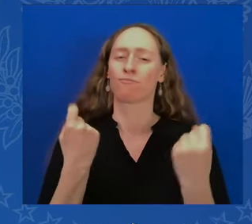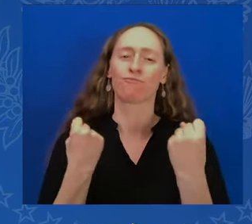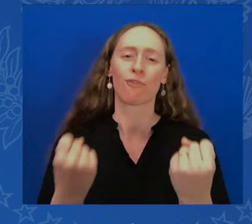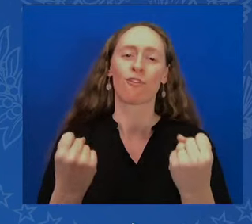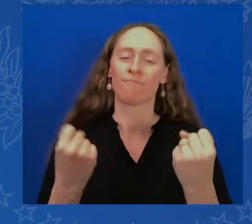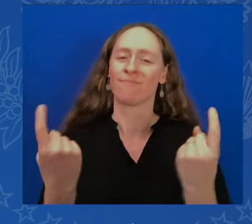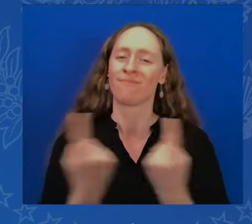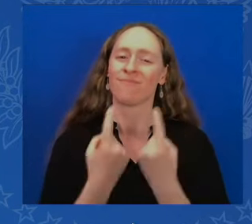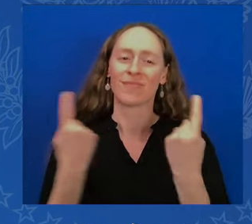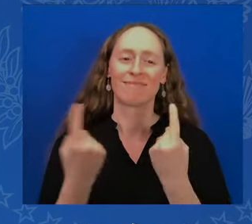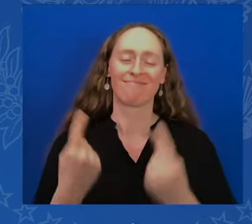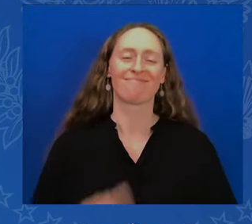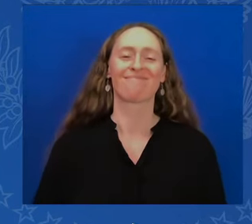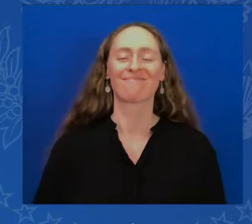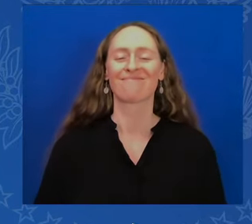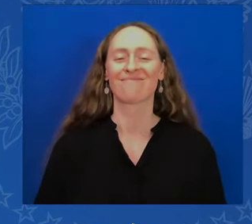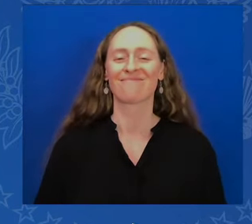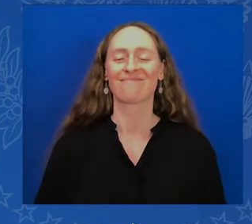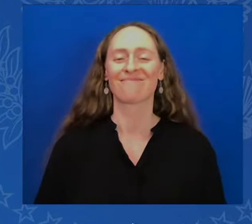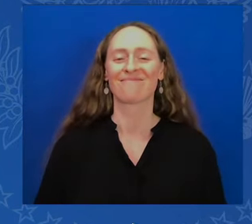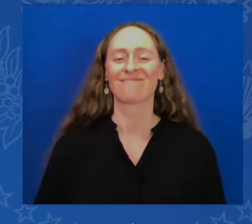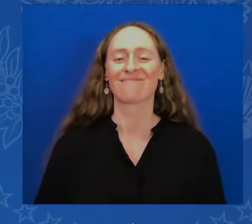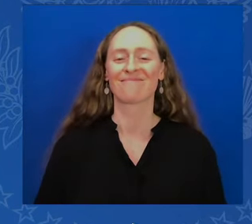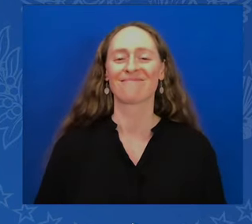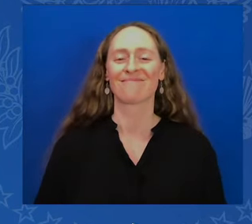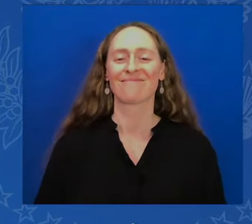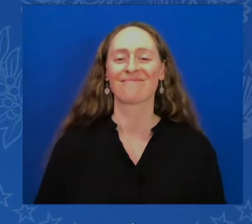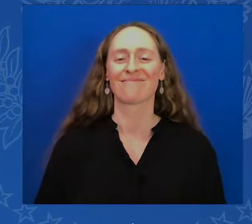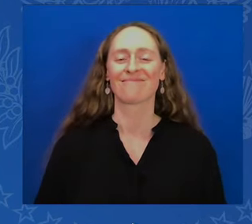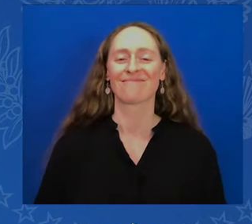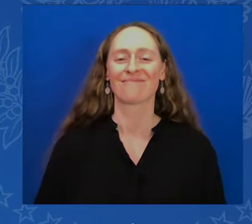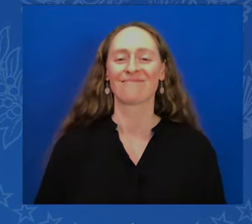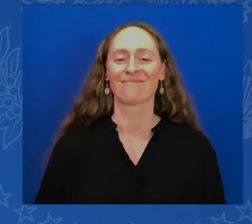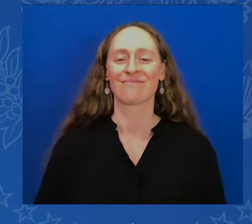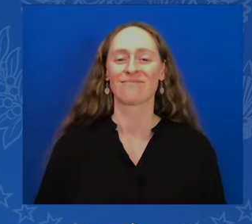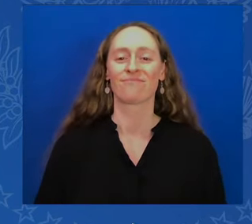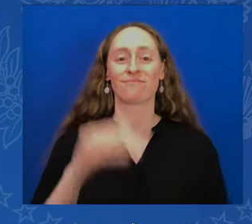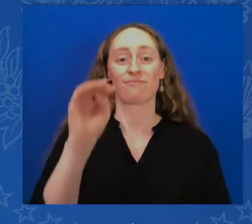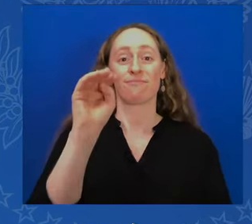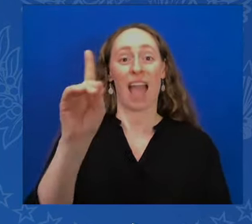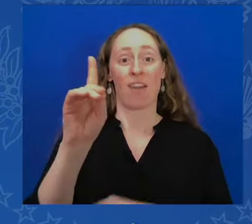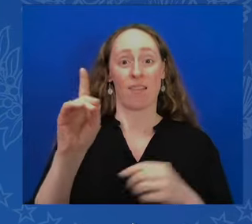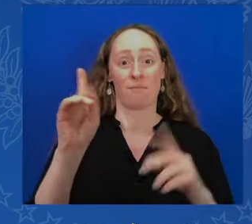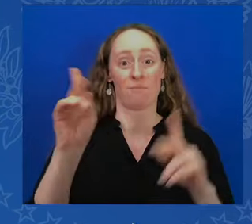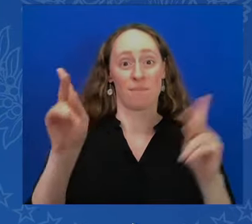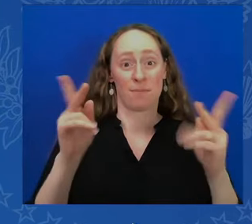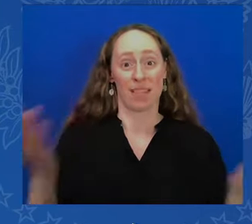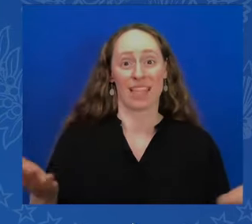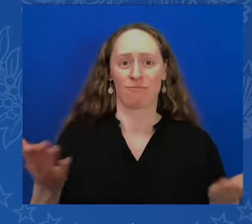And the people of Maryland are grateful to have a full partner in this work like President Biden.